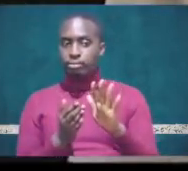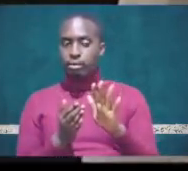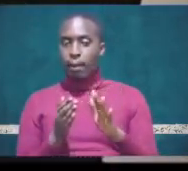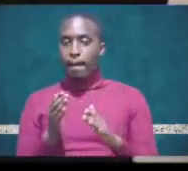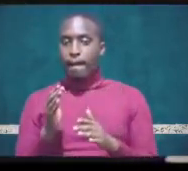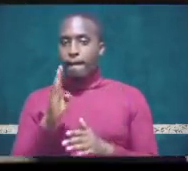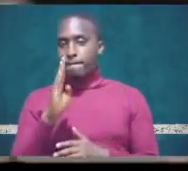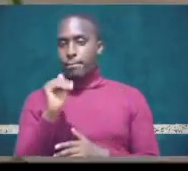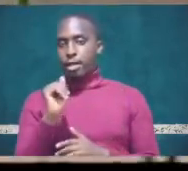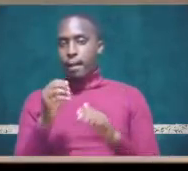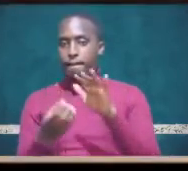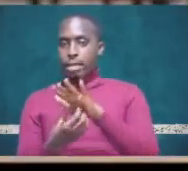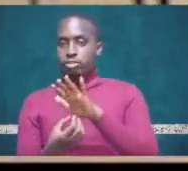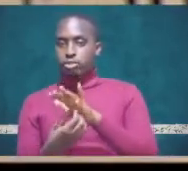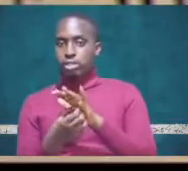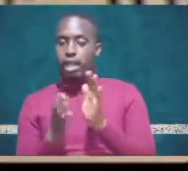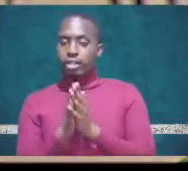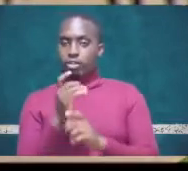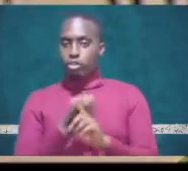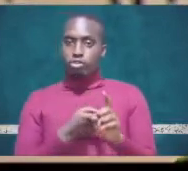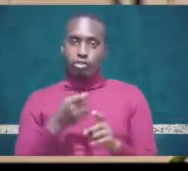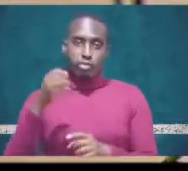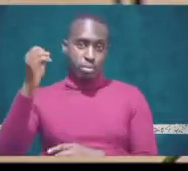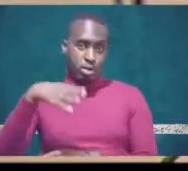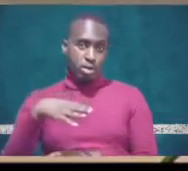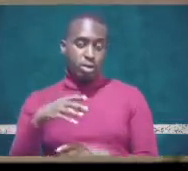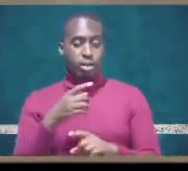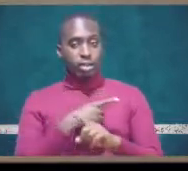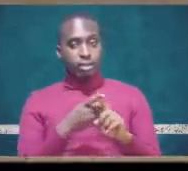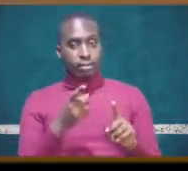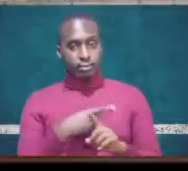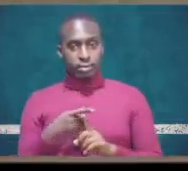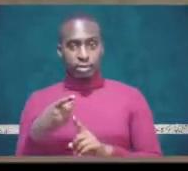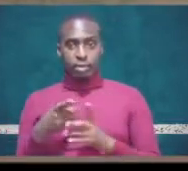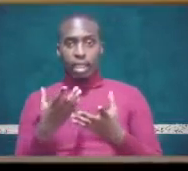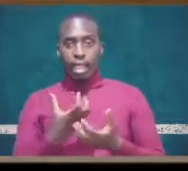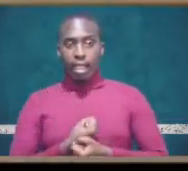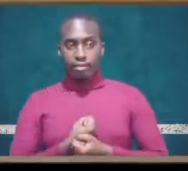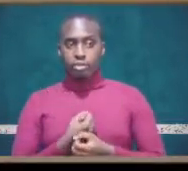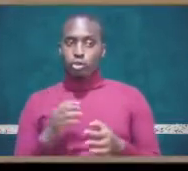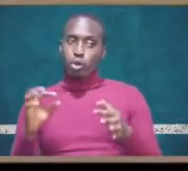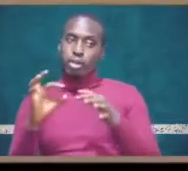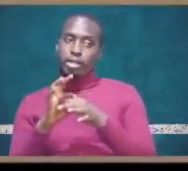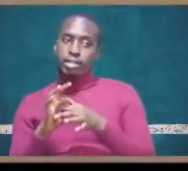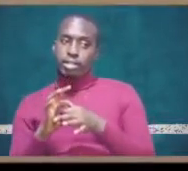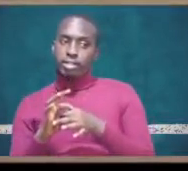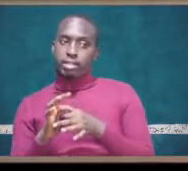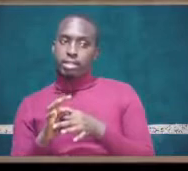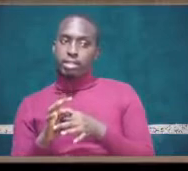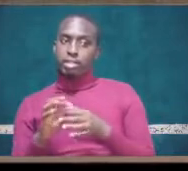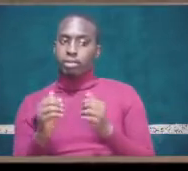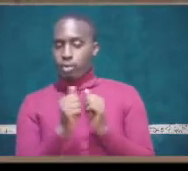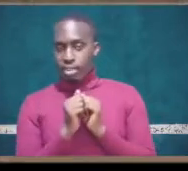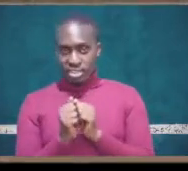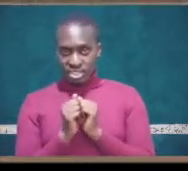battery or the source of the current, potential difference, and then I have to connect it on